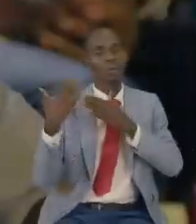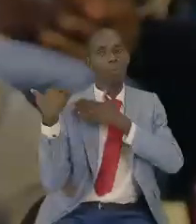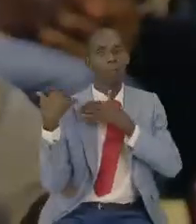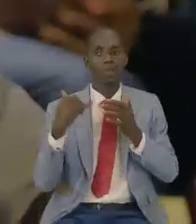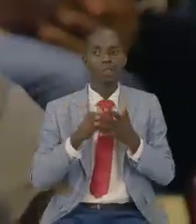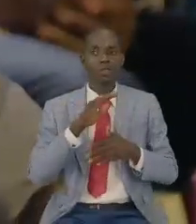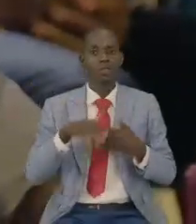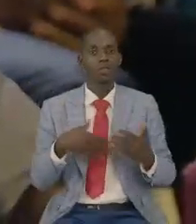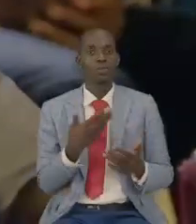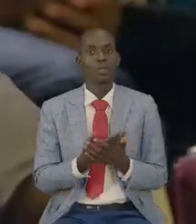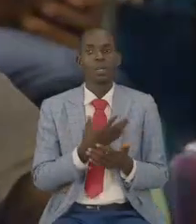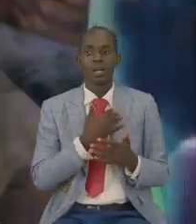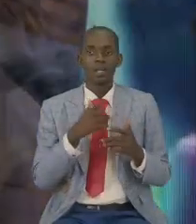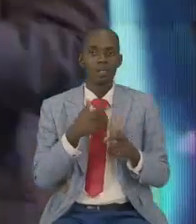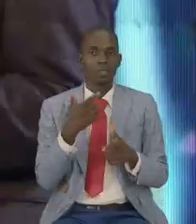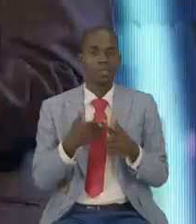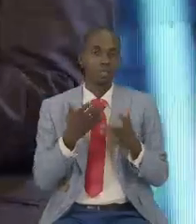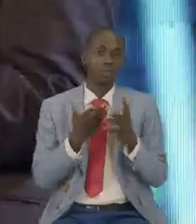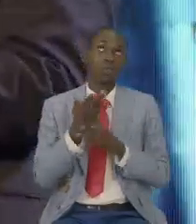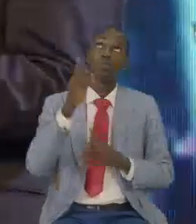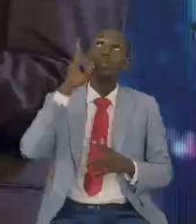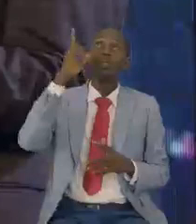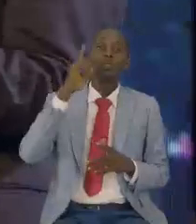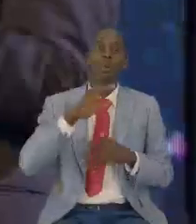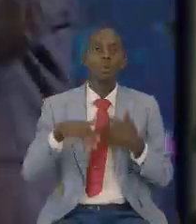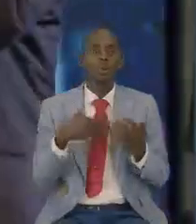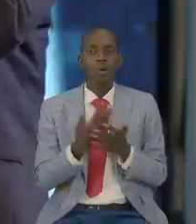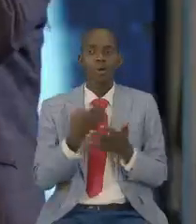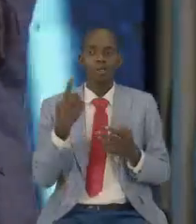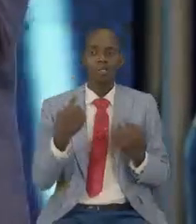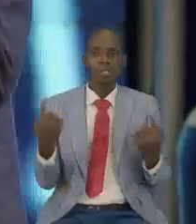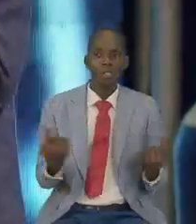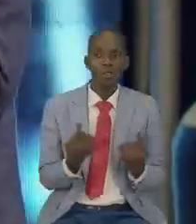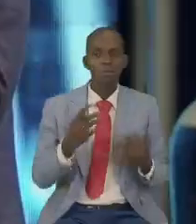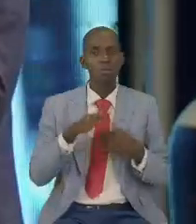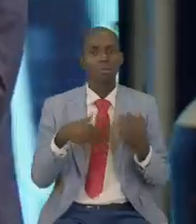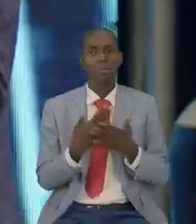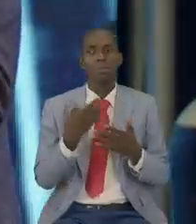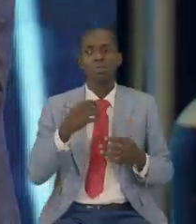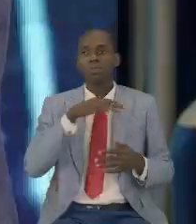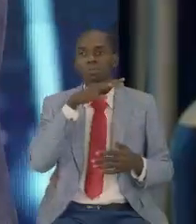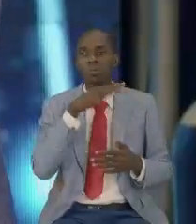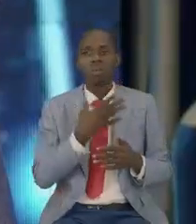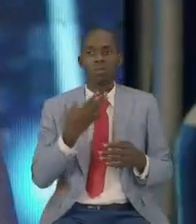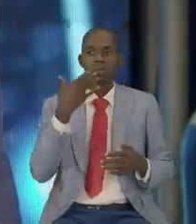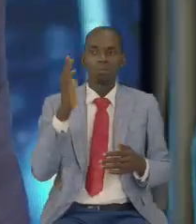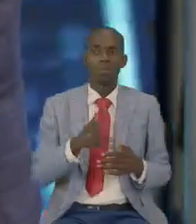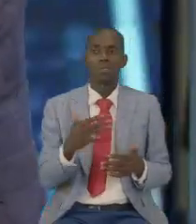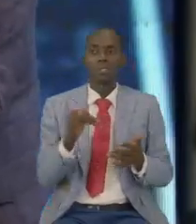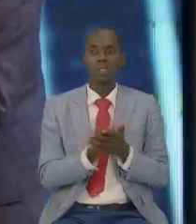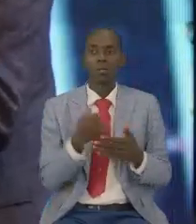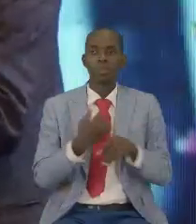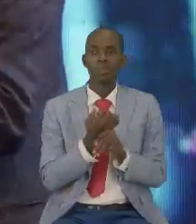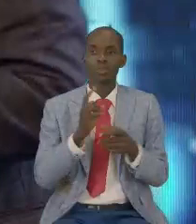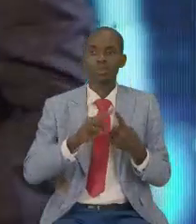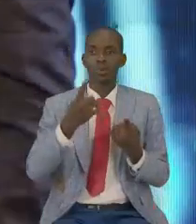sins, all the transgression, all the iniquity that made you come short of the glory of God, everything